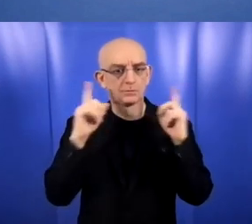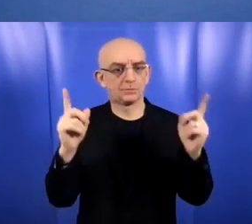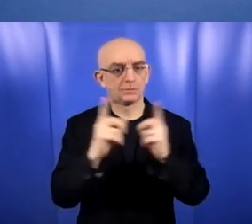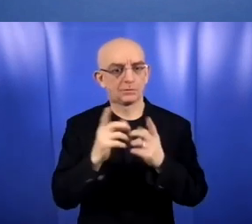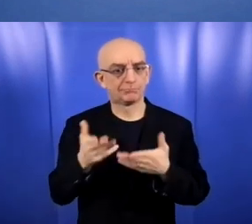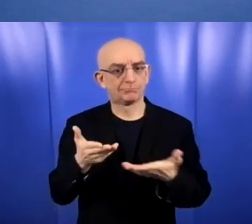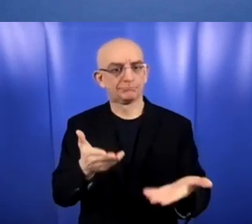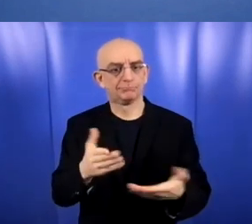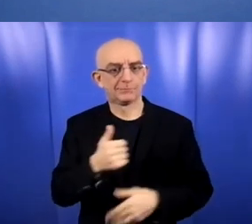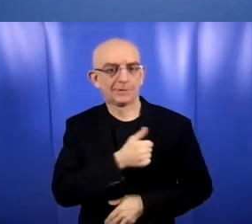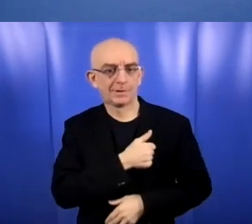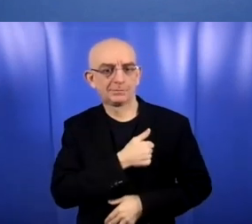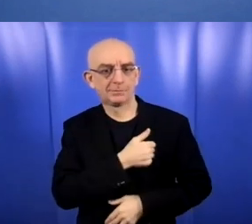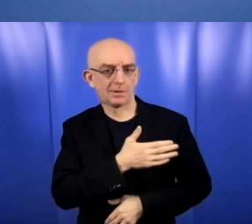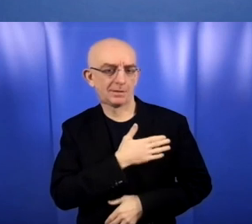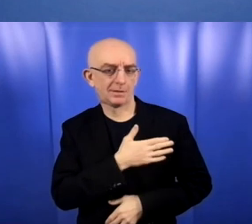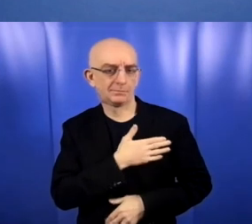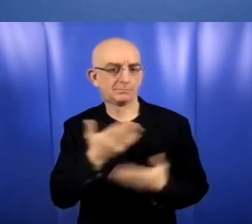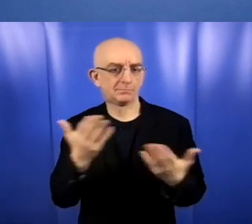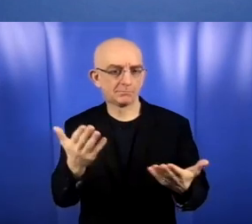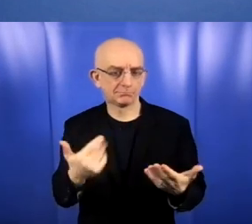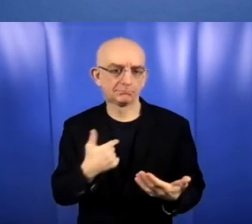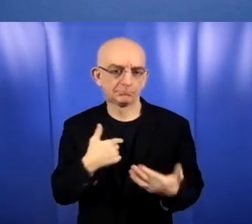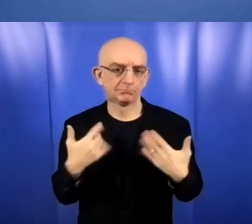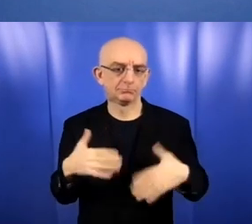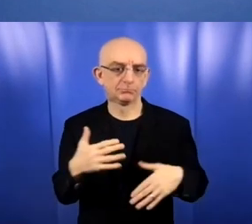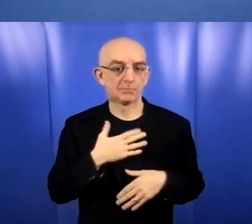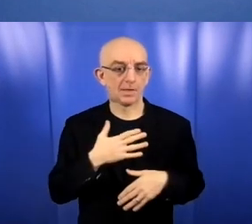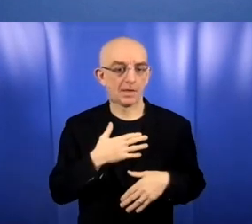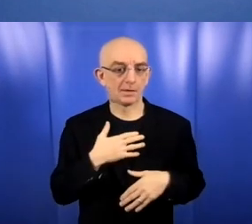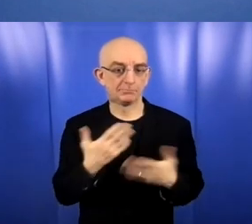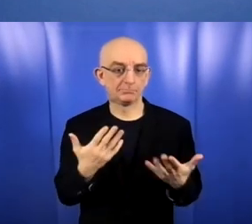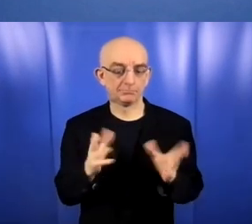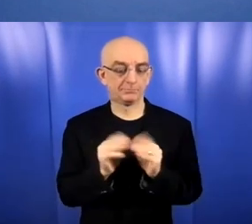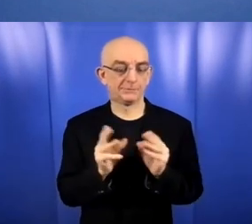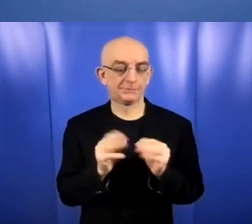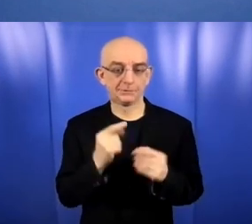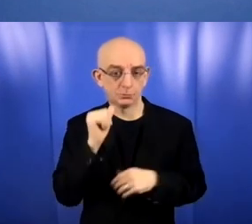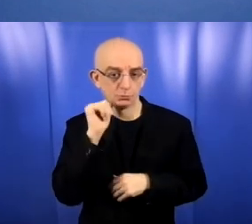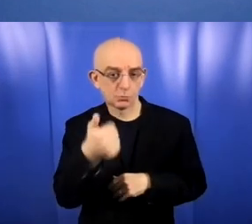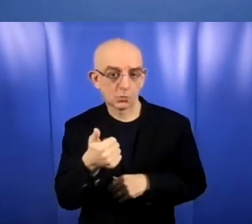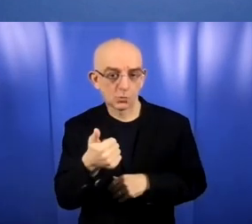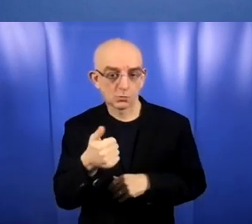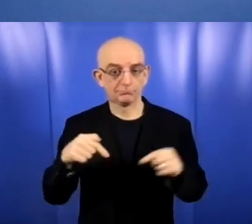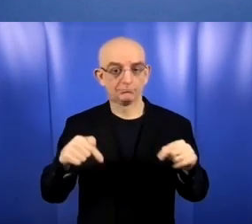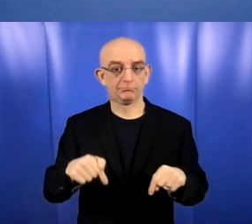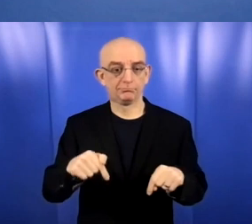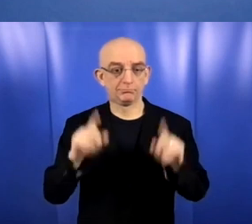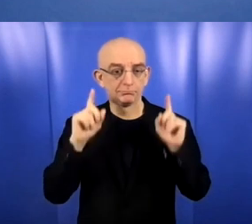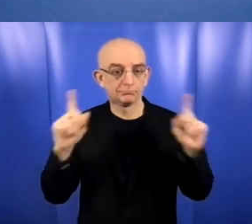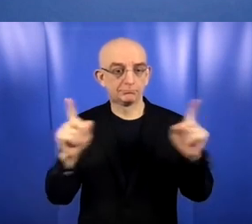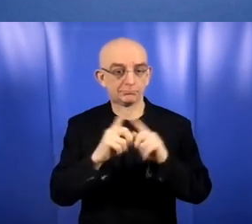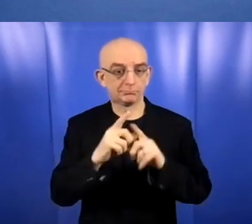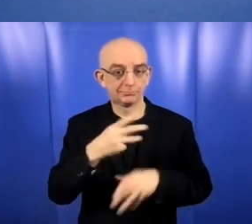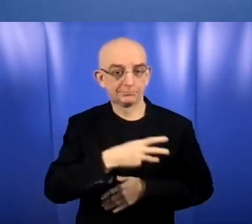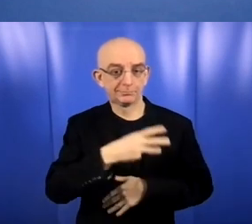University of Sanctuary. We've just been given that status. Colchester, where the university is located, is a city of sanctuary, and now